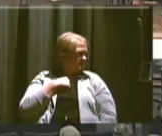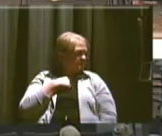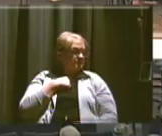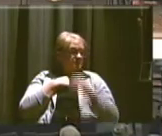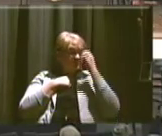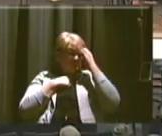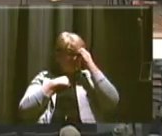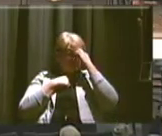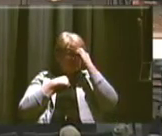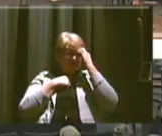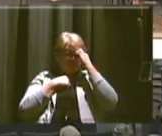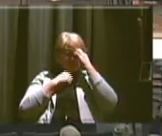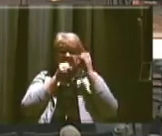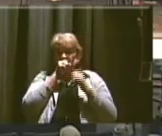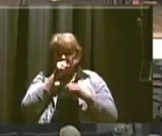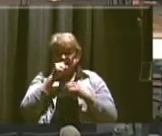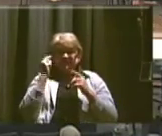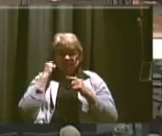Am I broadcasting? Oh, there I am.